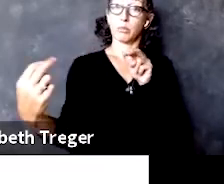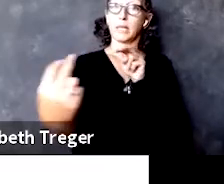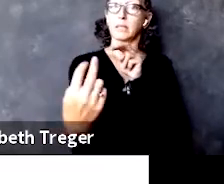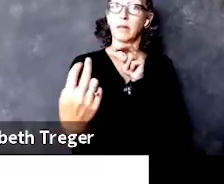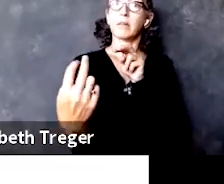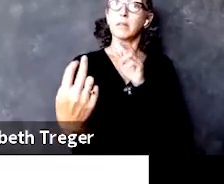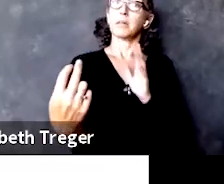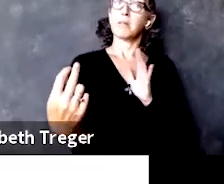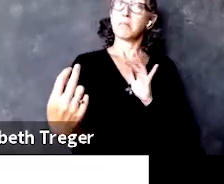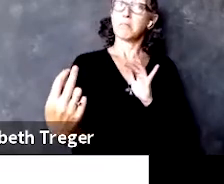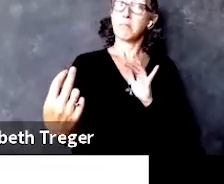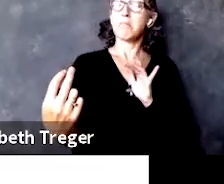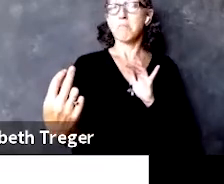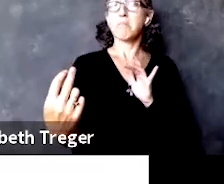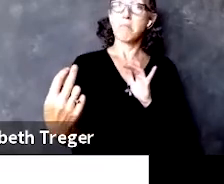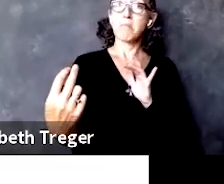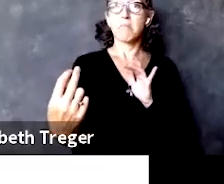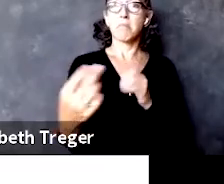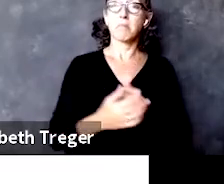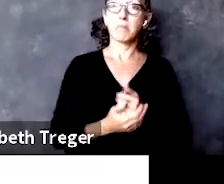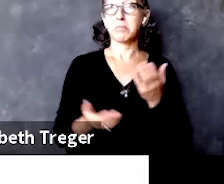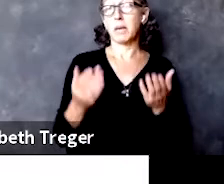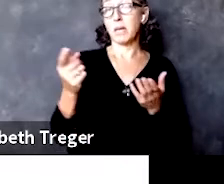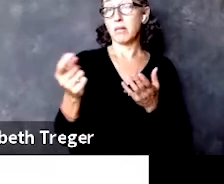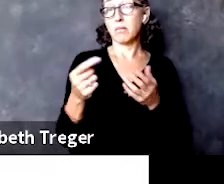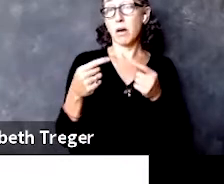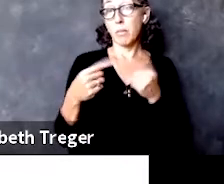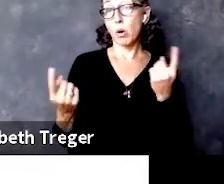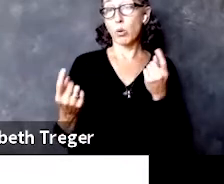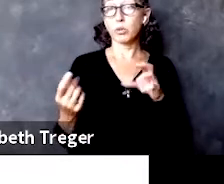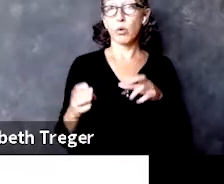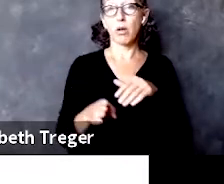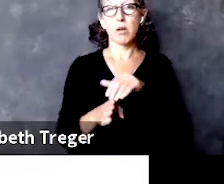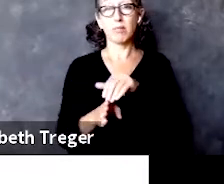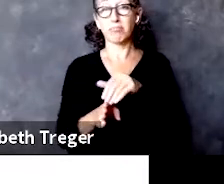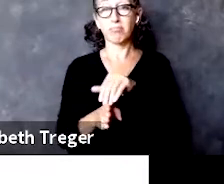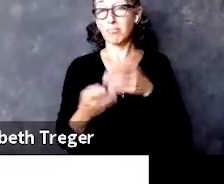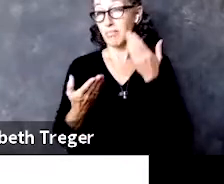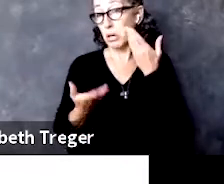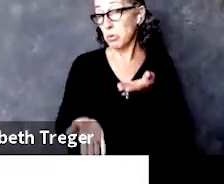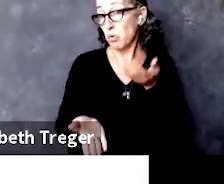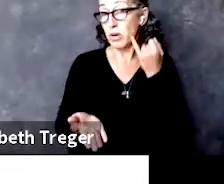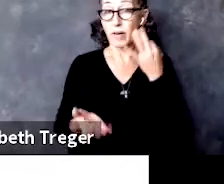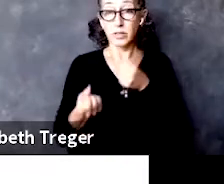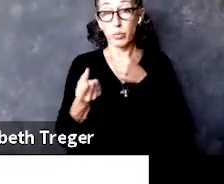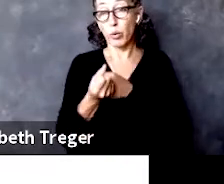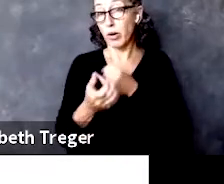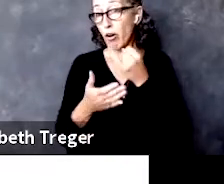who maybe oppose, or on the border between opposing or supporting support for the